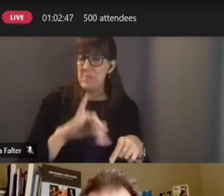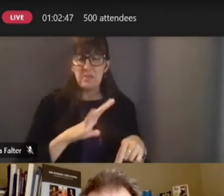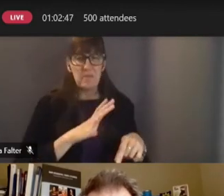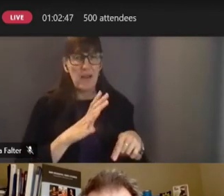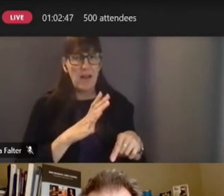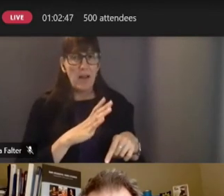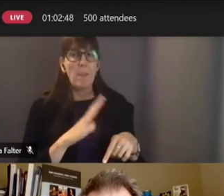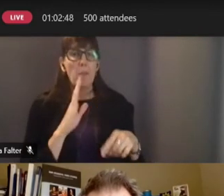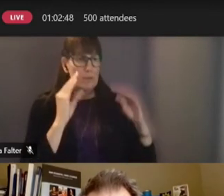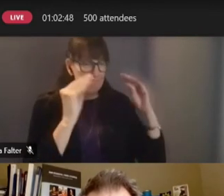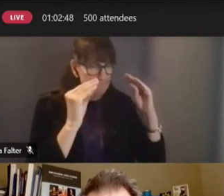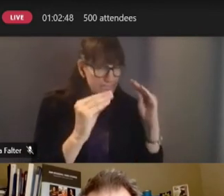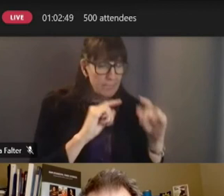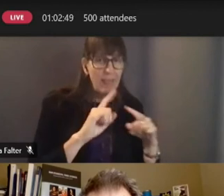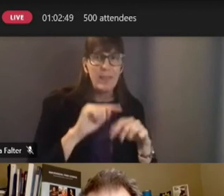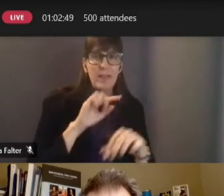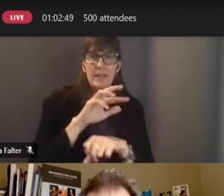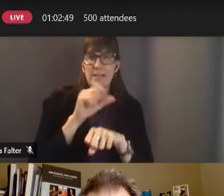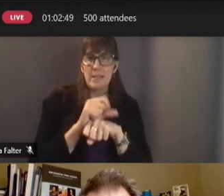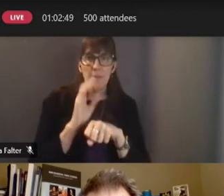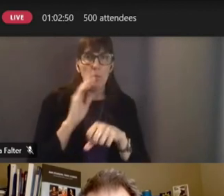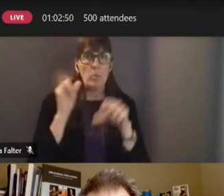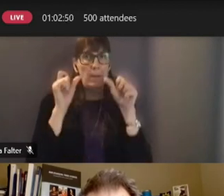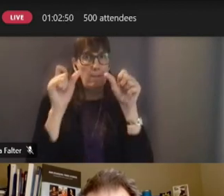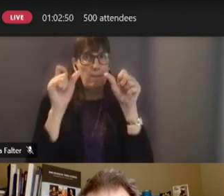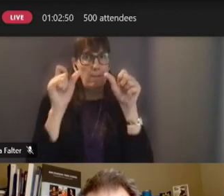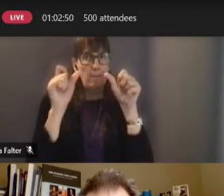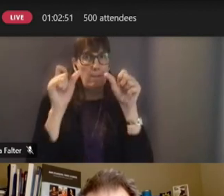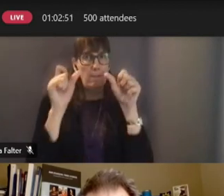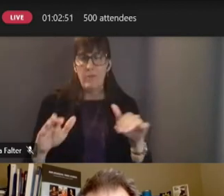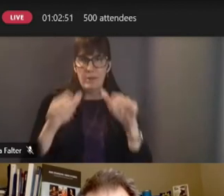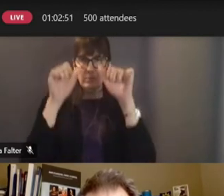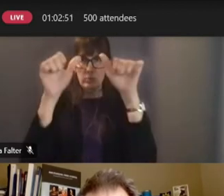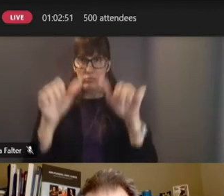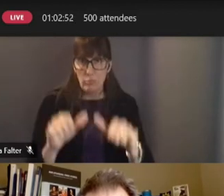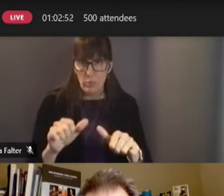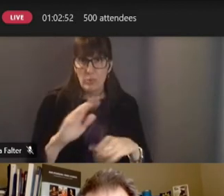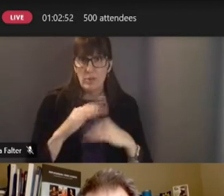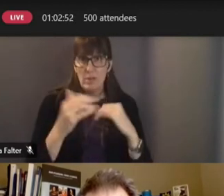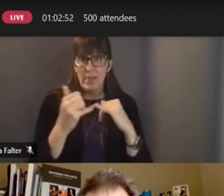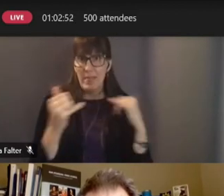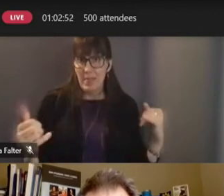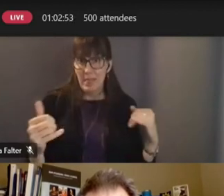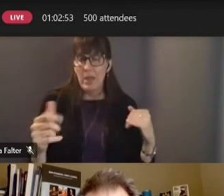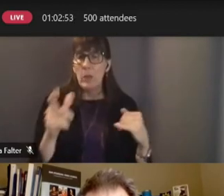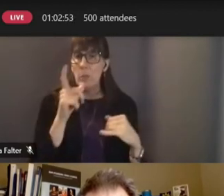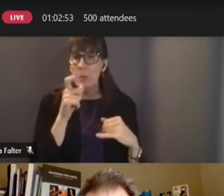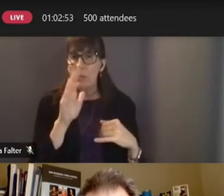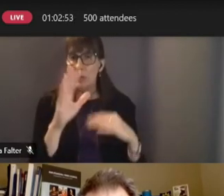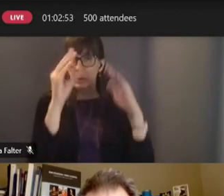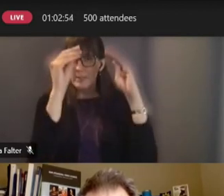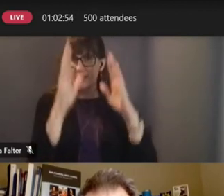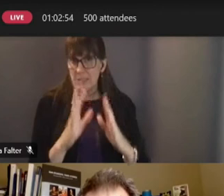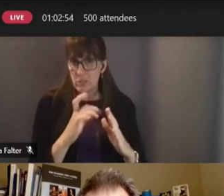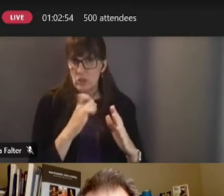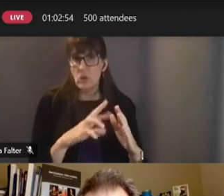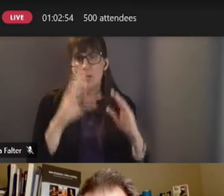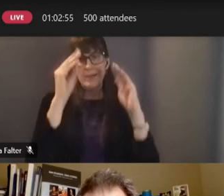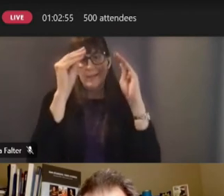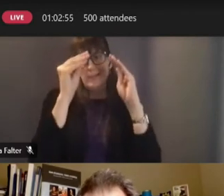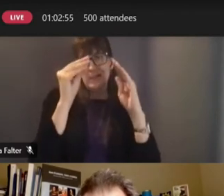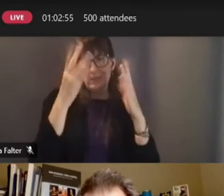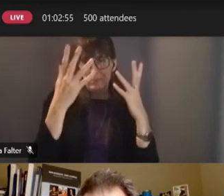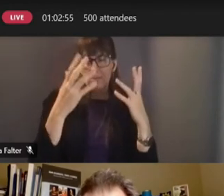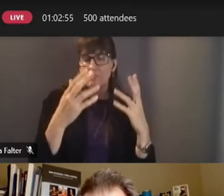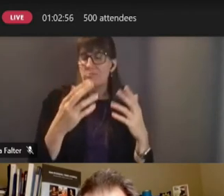Then assignments will be posted and activities will be posted by your classroom's teacher or teachers, depending on how old your child